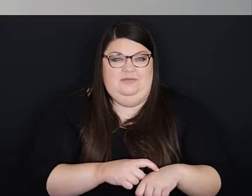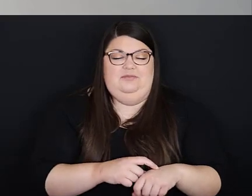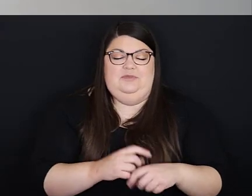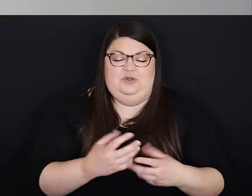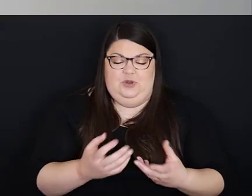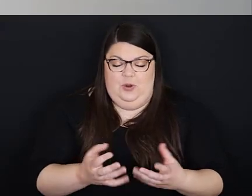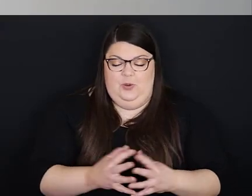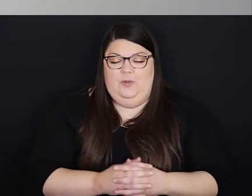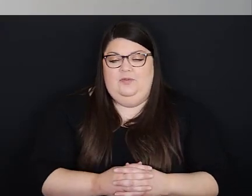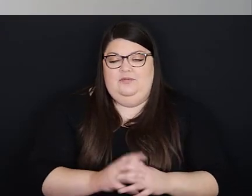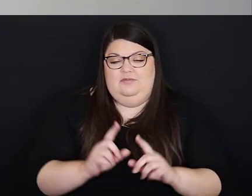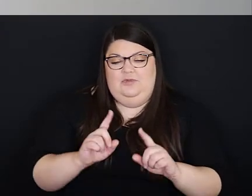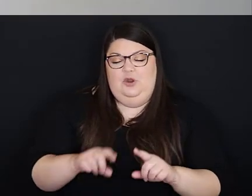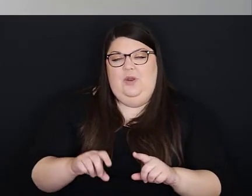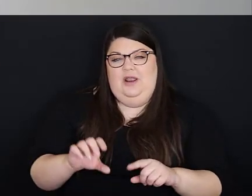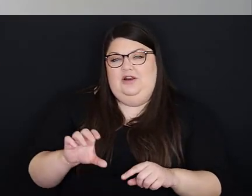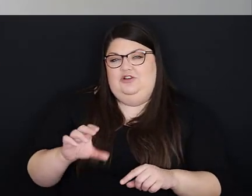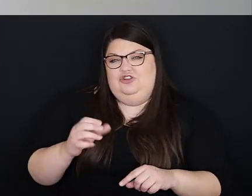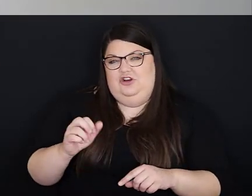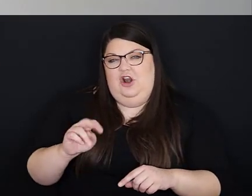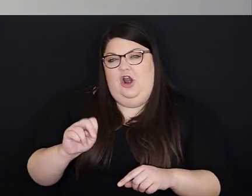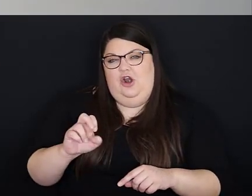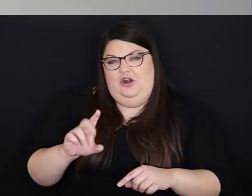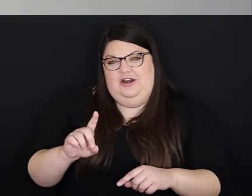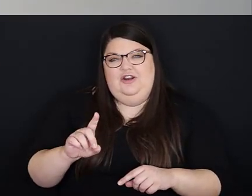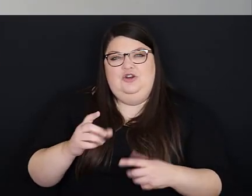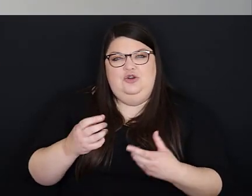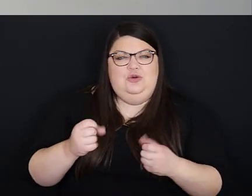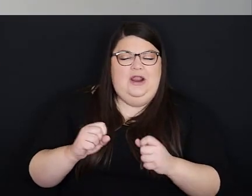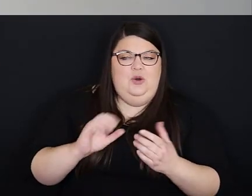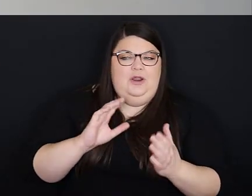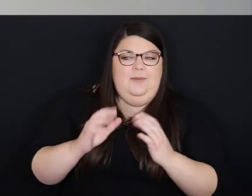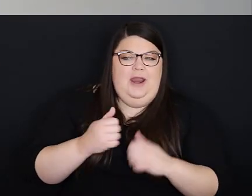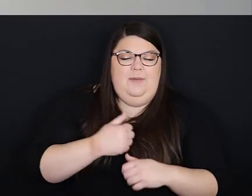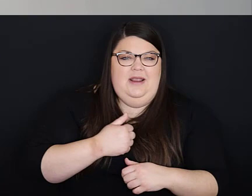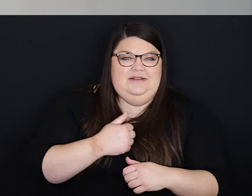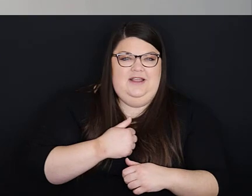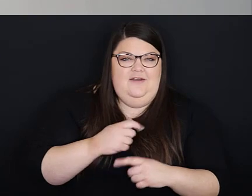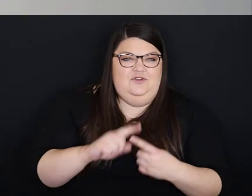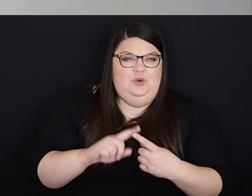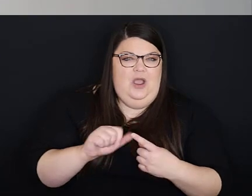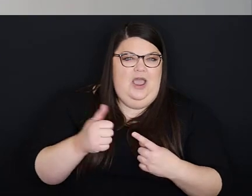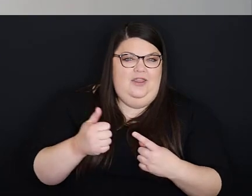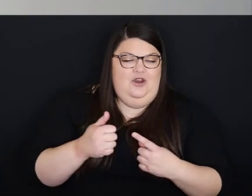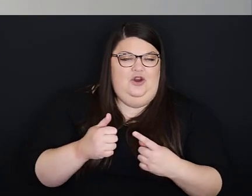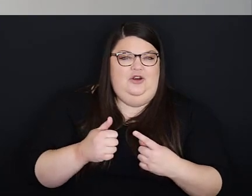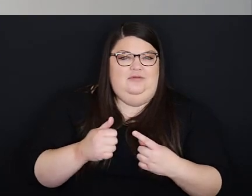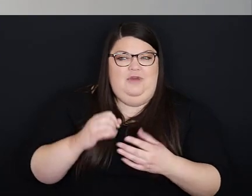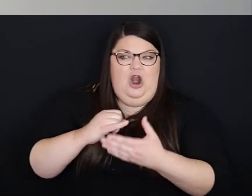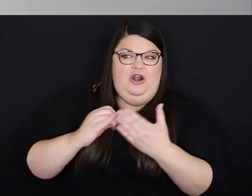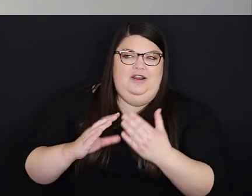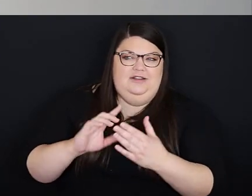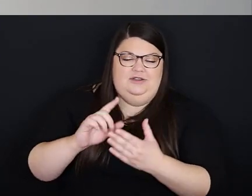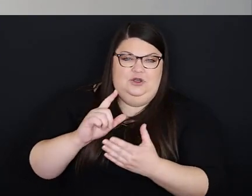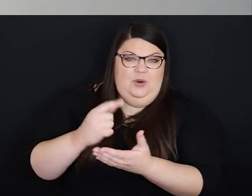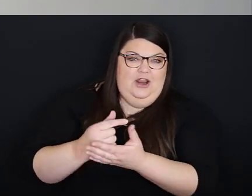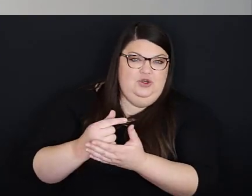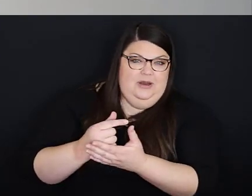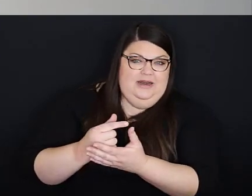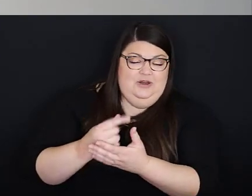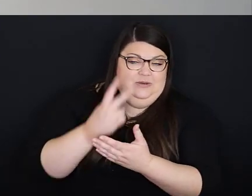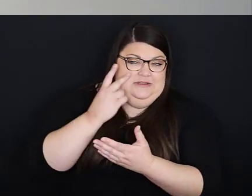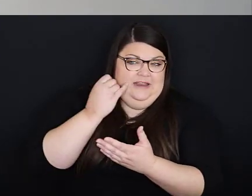time. So I went to Chouinard to sort of compare myself with other artists graduating to see if I